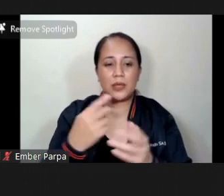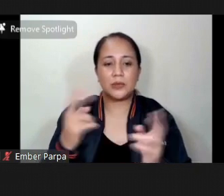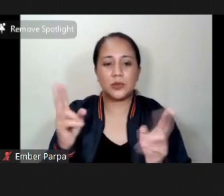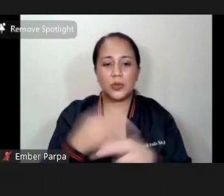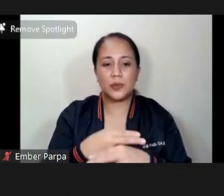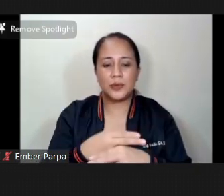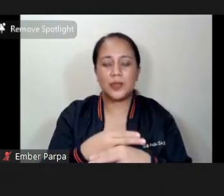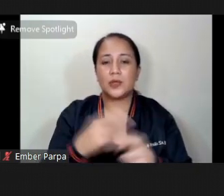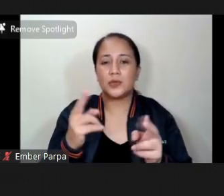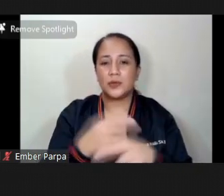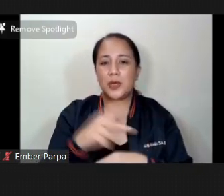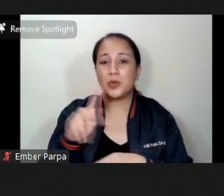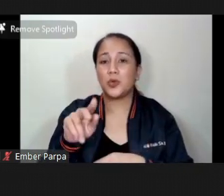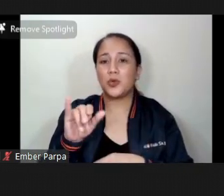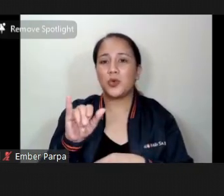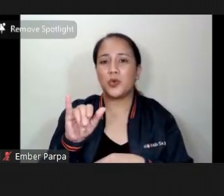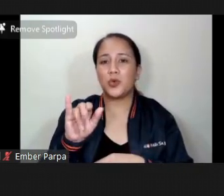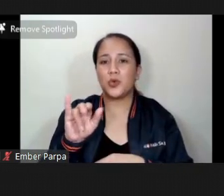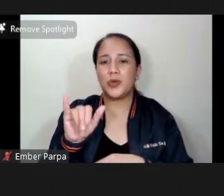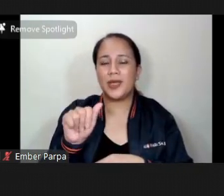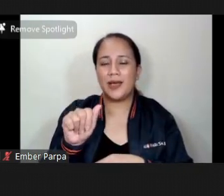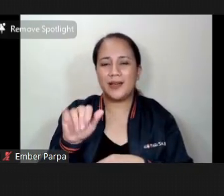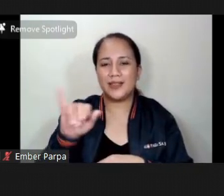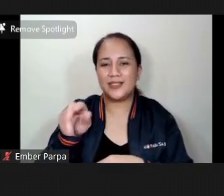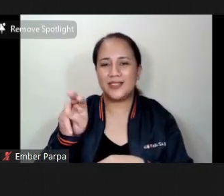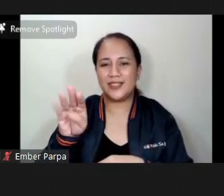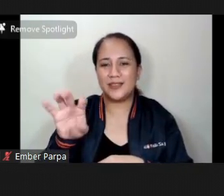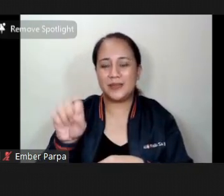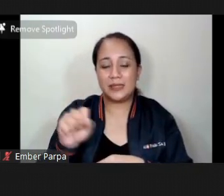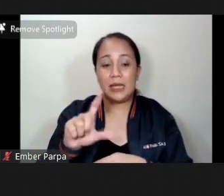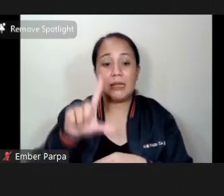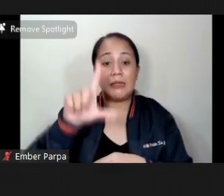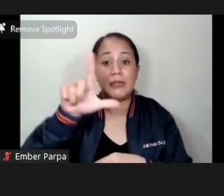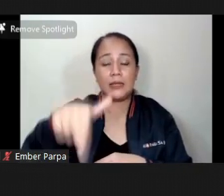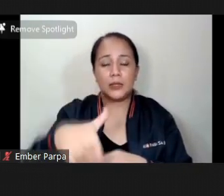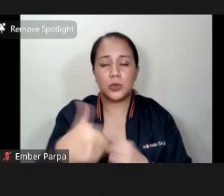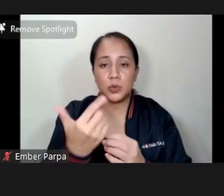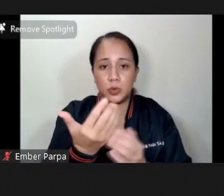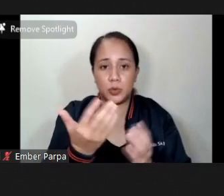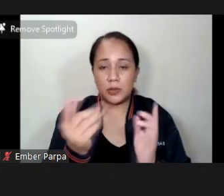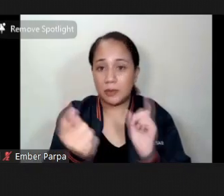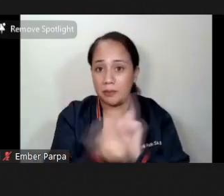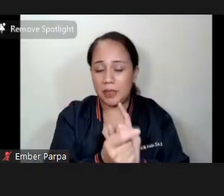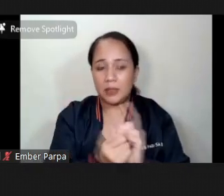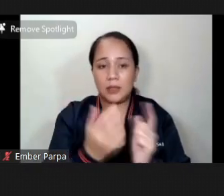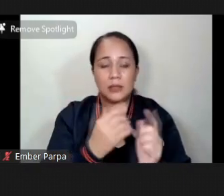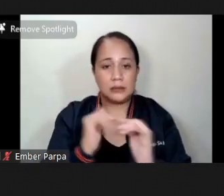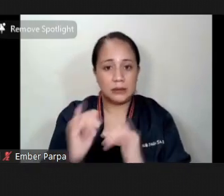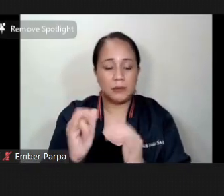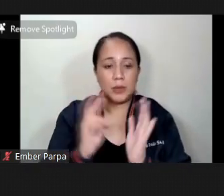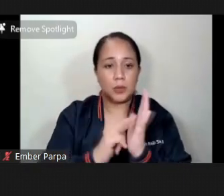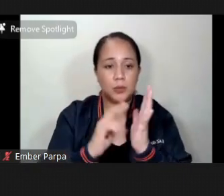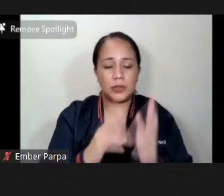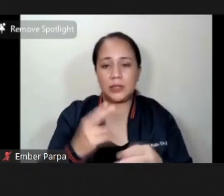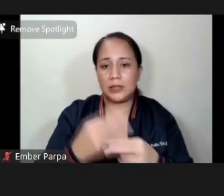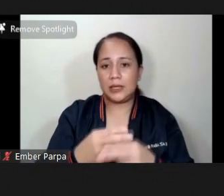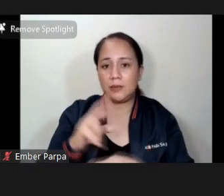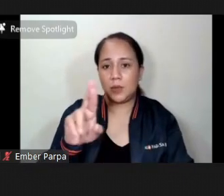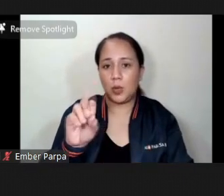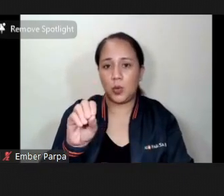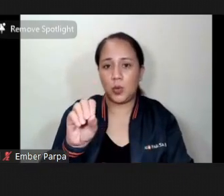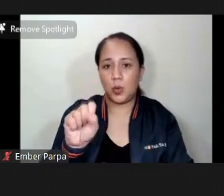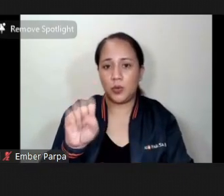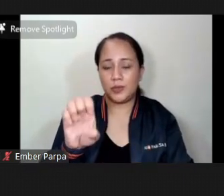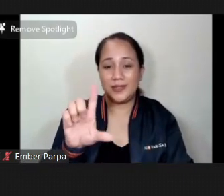Kuya James for short. So mamaya po, makikilala nyo rin po ang kasama kong reporter, which is si Ate Ros po. So